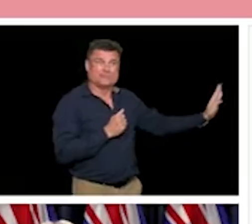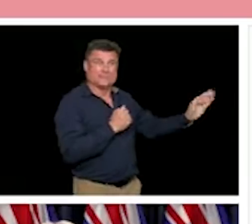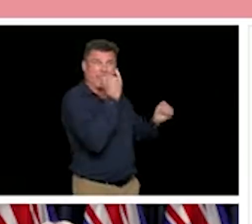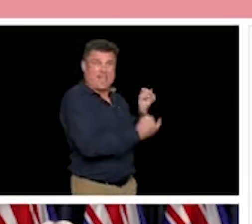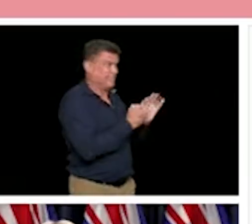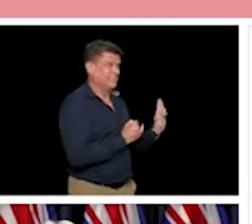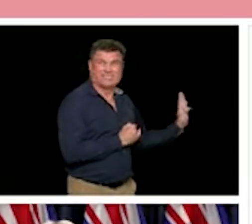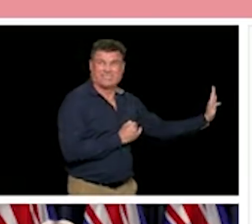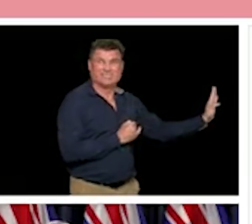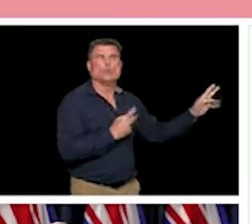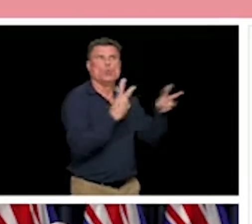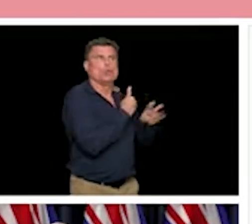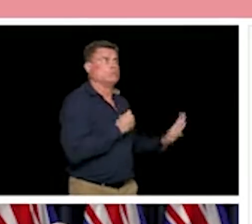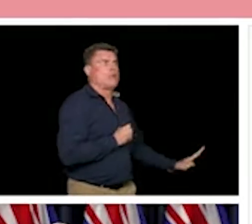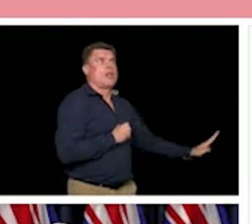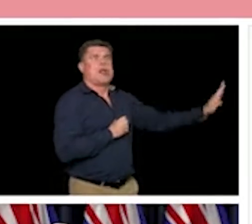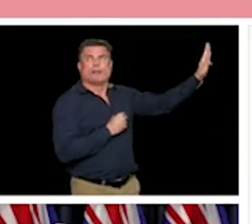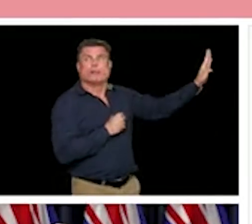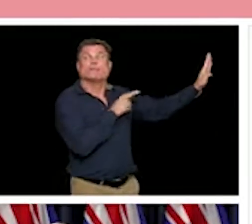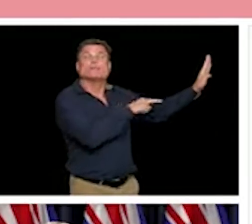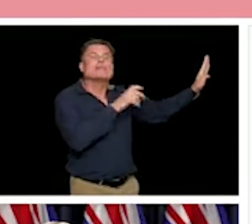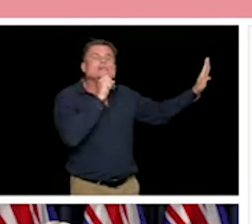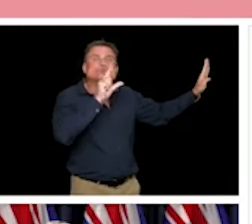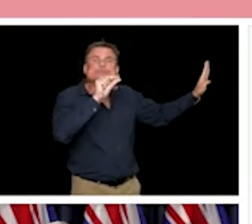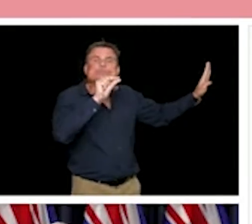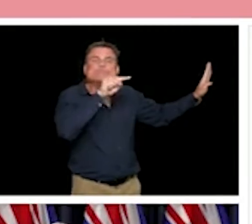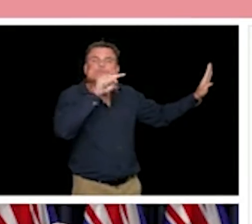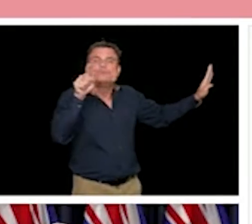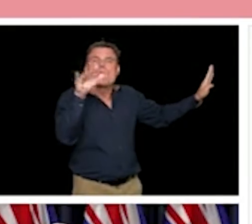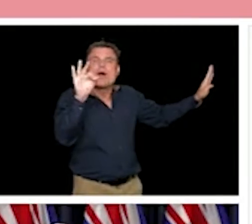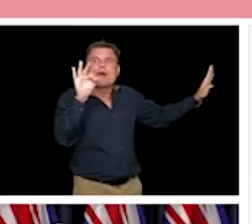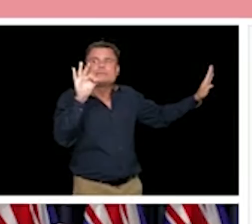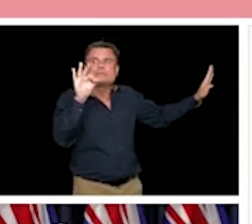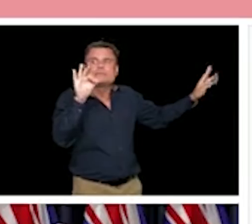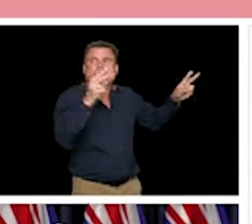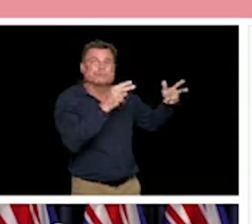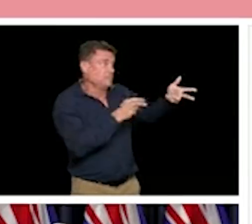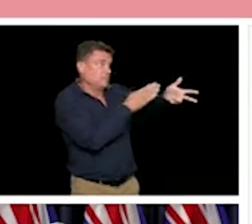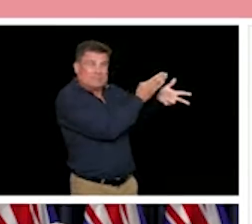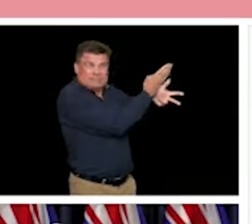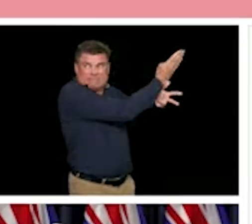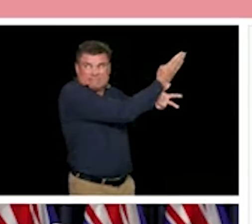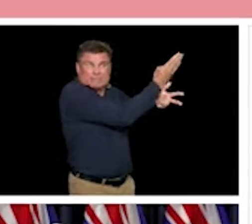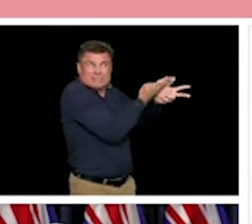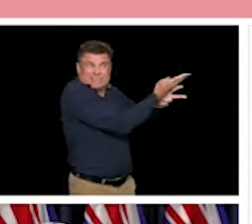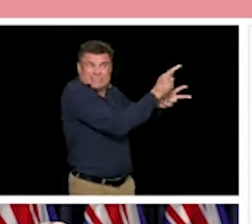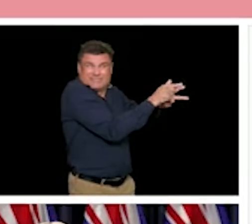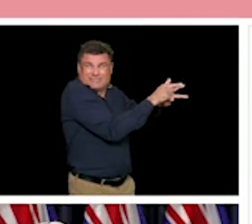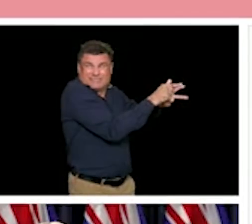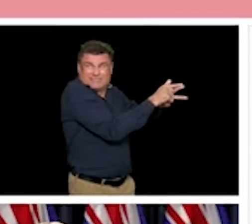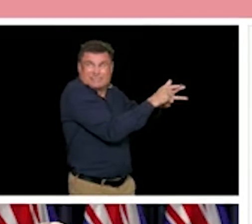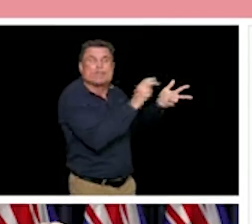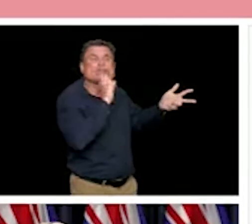the 20 to 29-year-old age group, which we can see has gone up the most. And the green line just under that